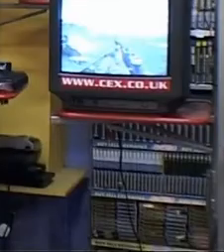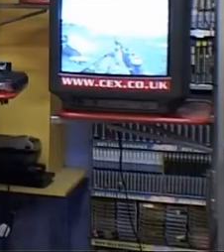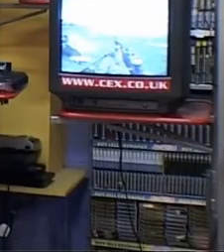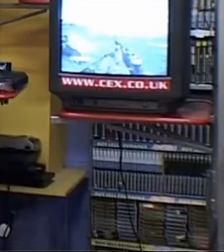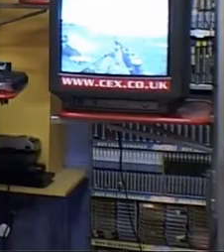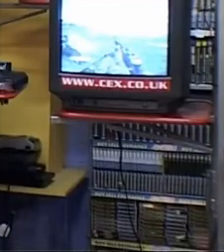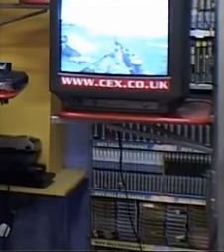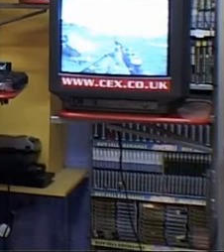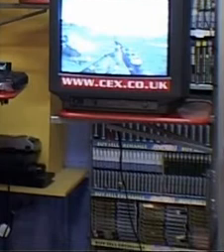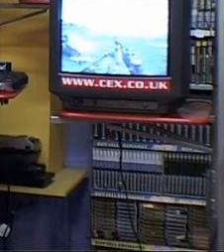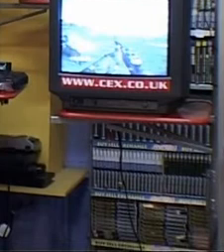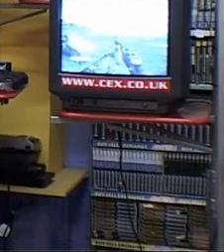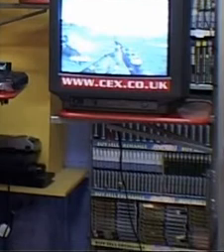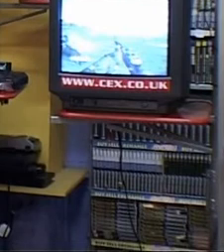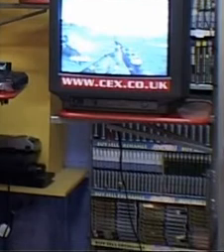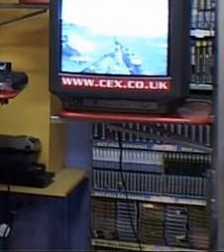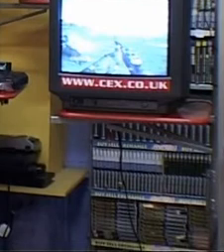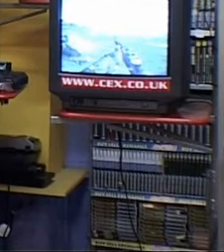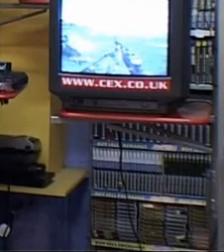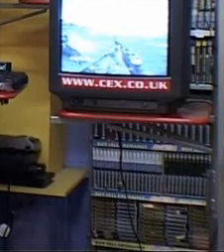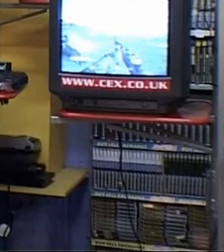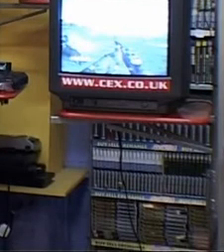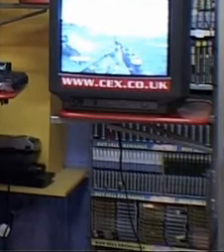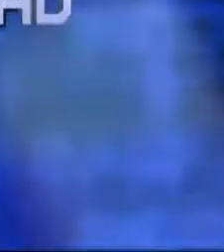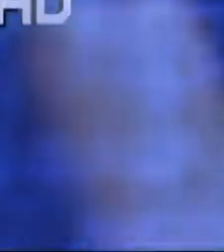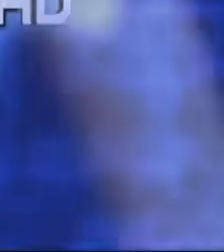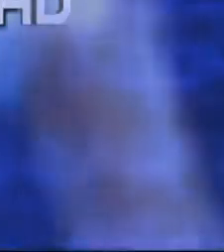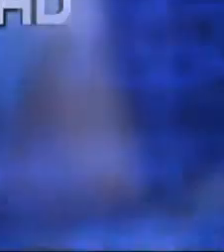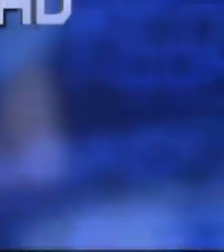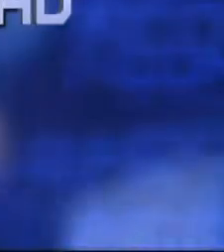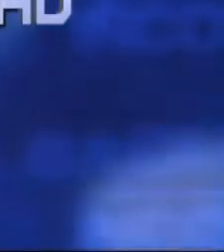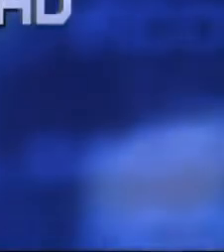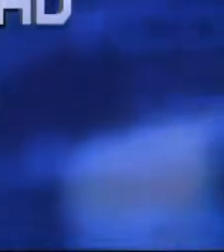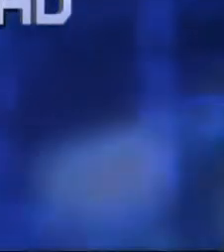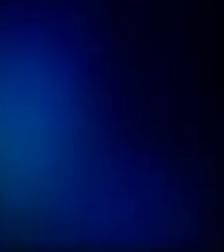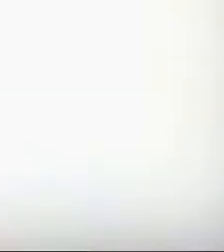Okay, if you follow these tips, you'll see how we won the war.